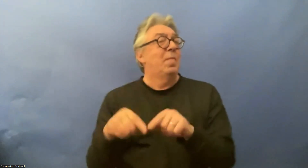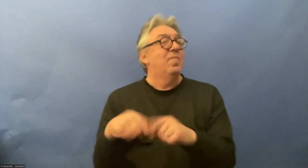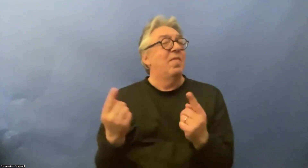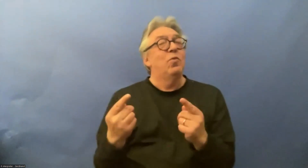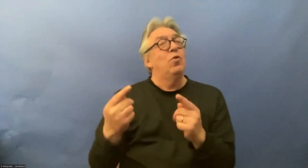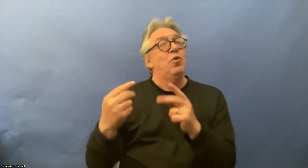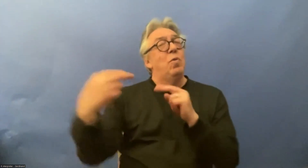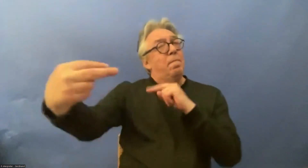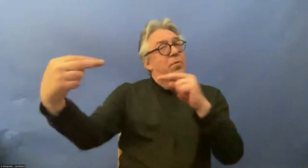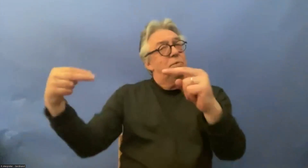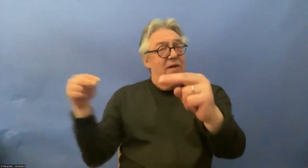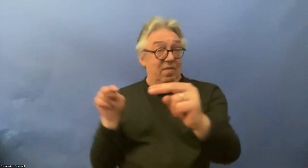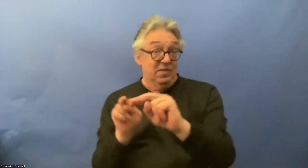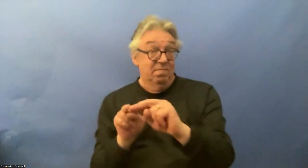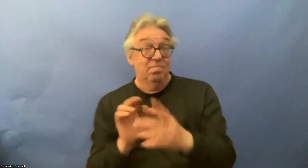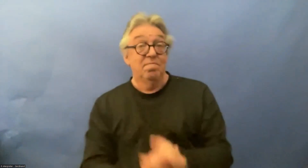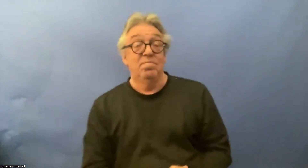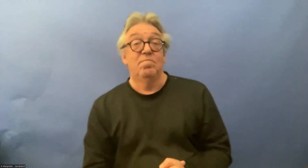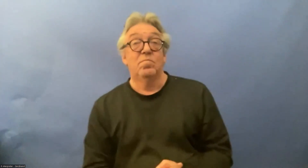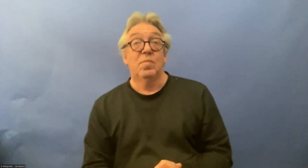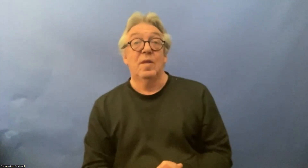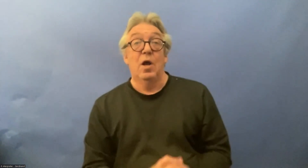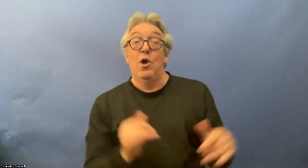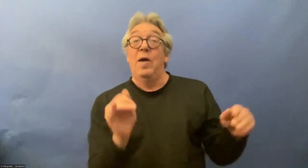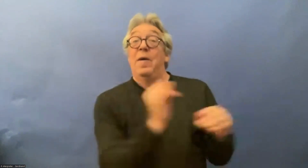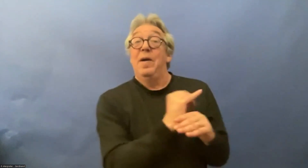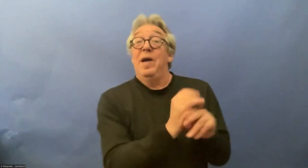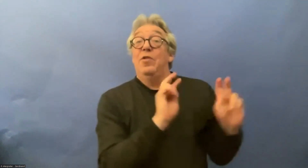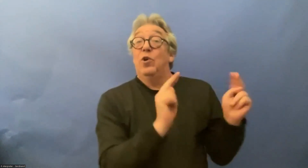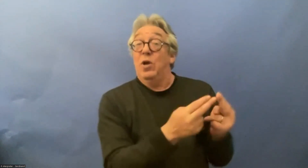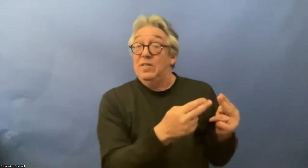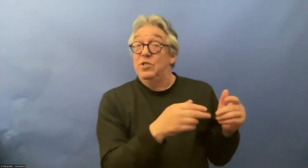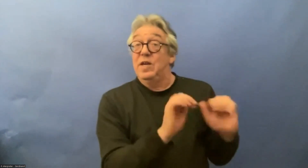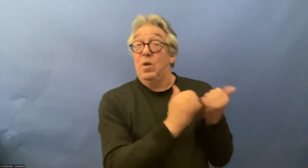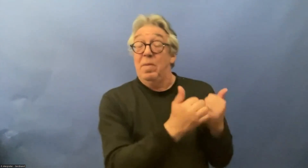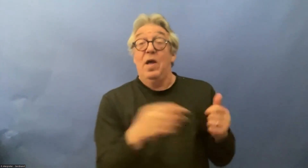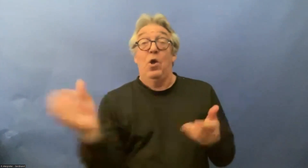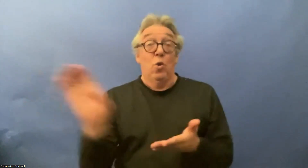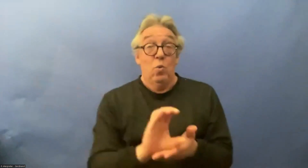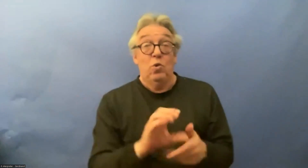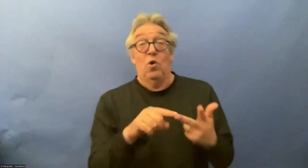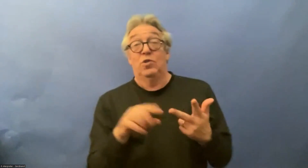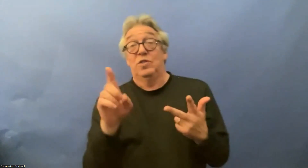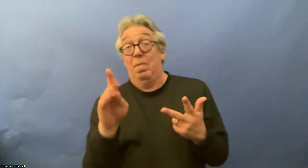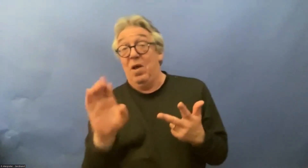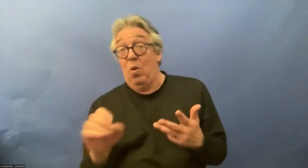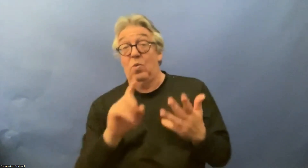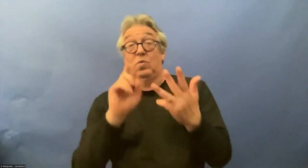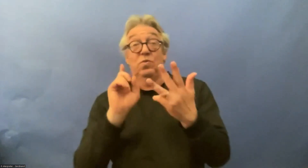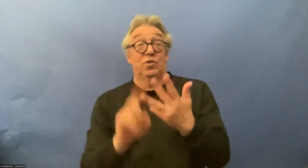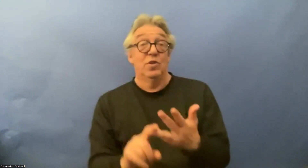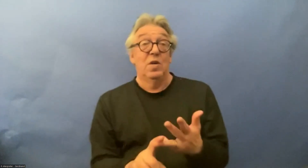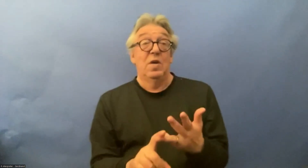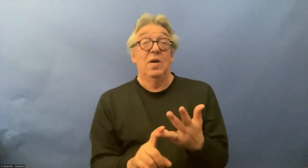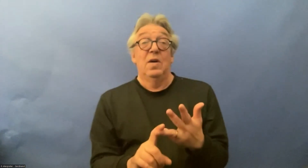this issue from the interagency committee, from OSHA, from donors, from OBDs, from